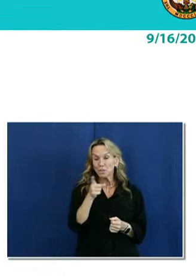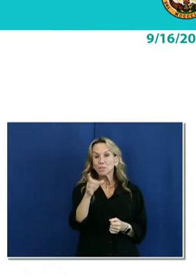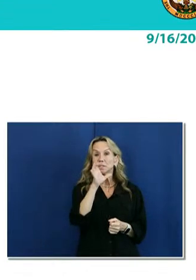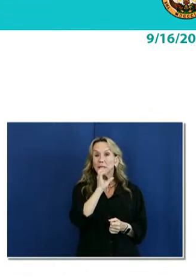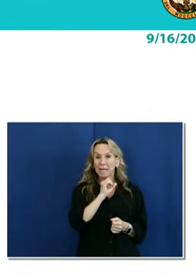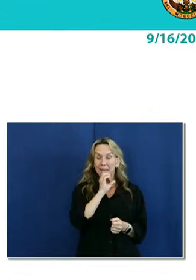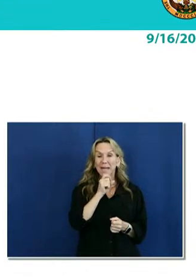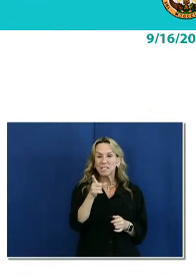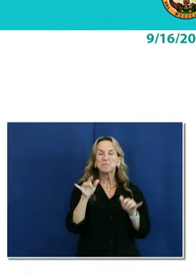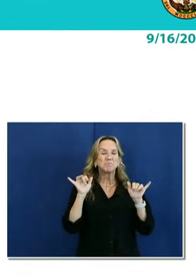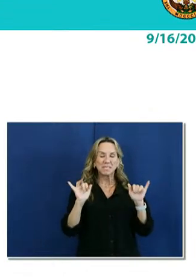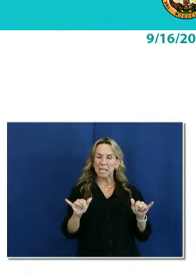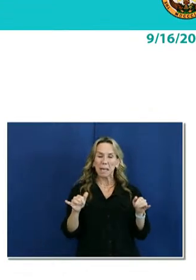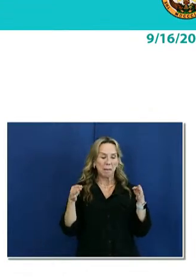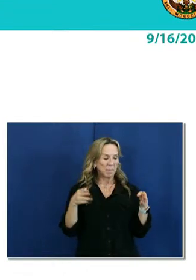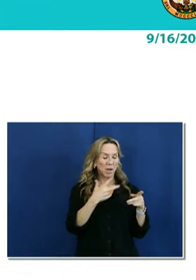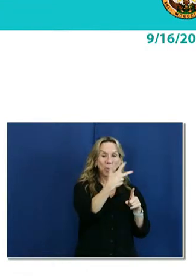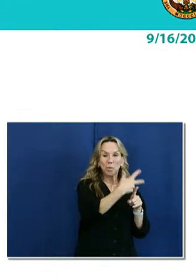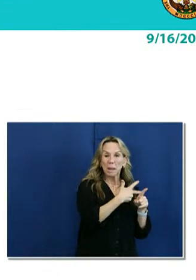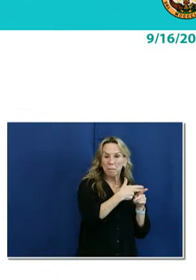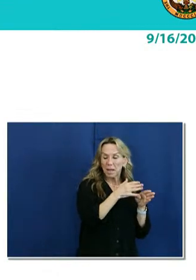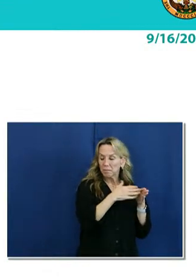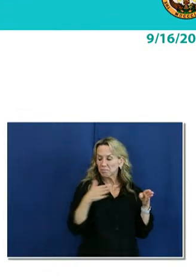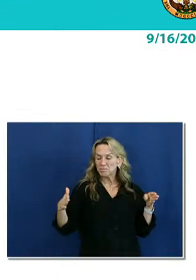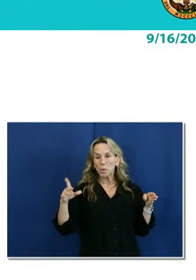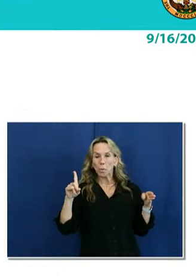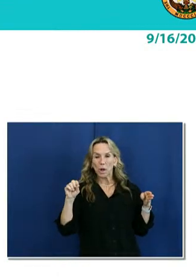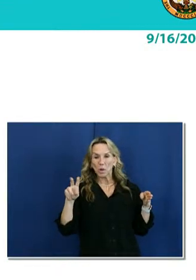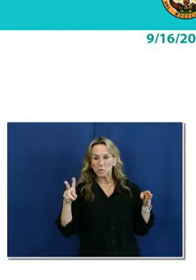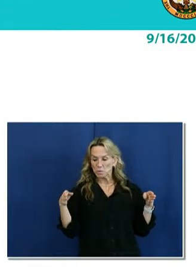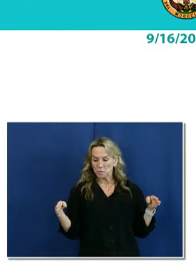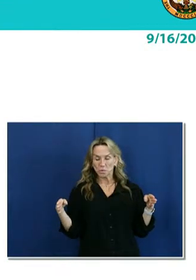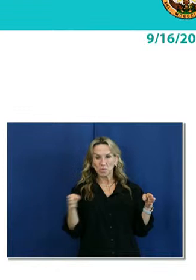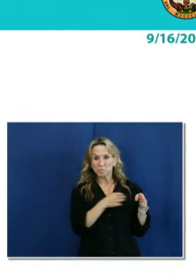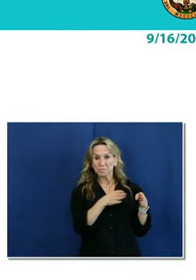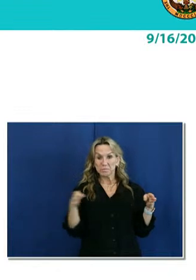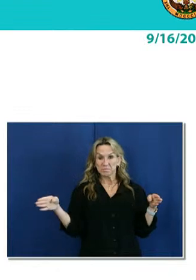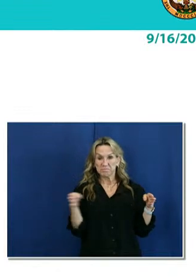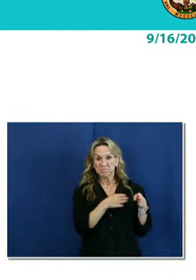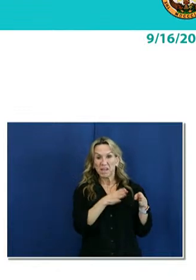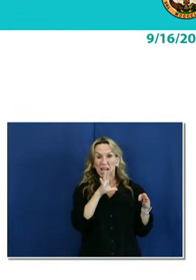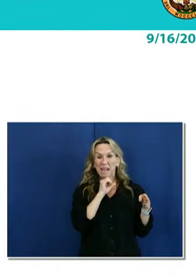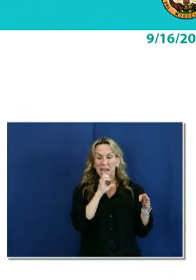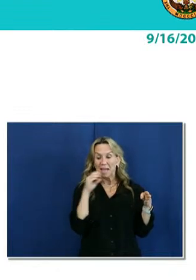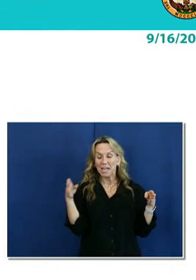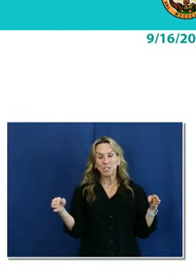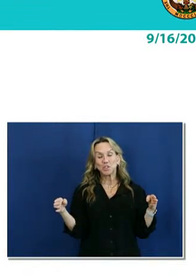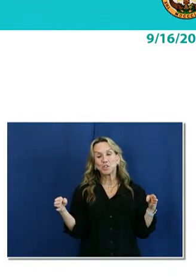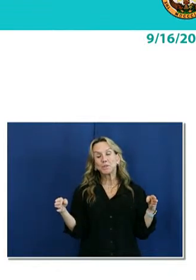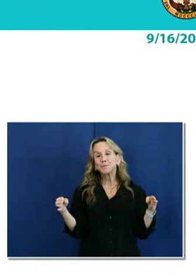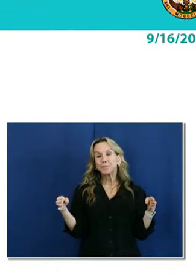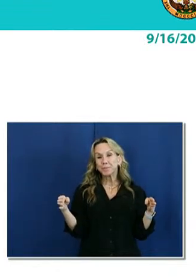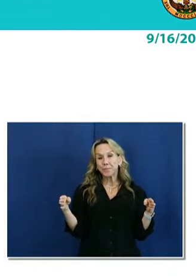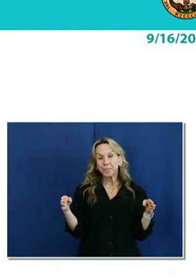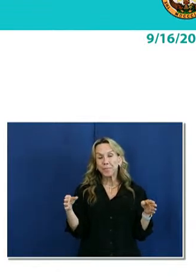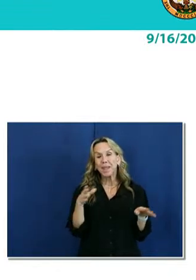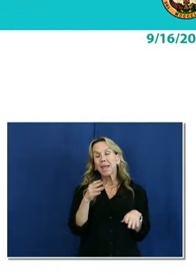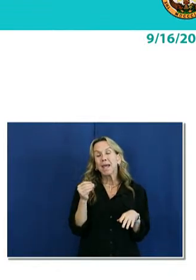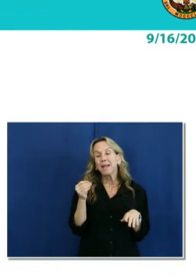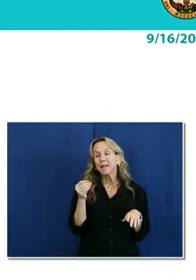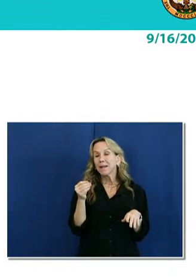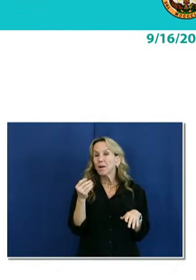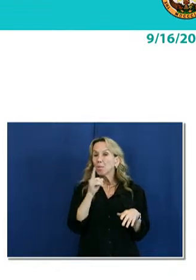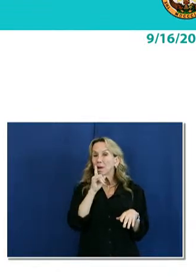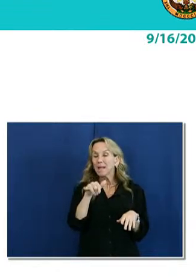overall cases remains the same, 3 months of age to 102 years of age. The distribution